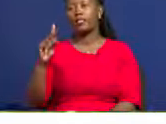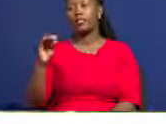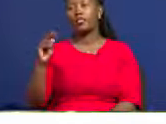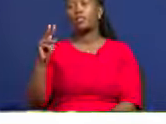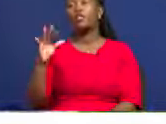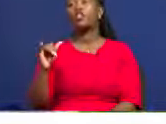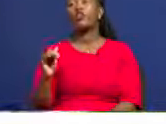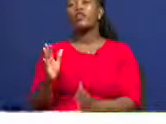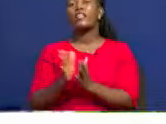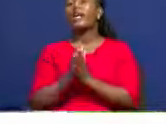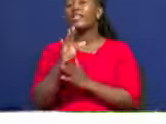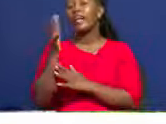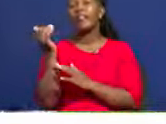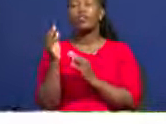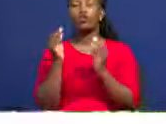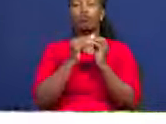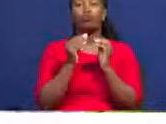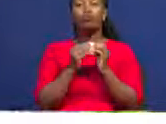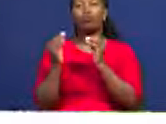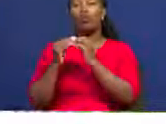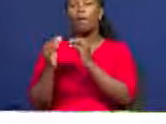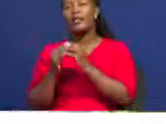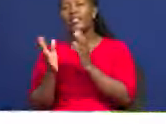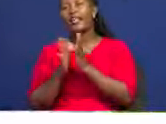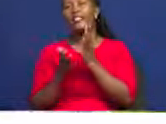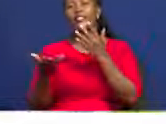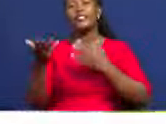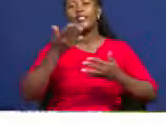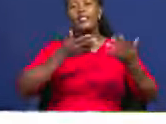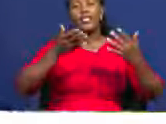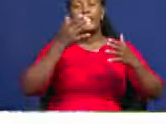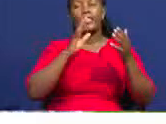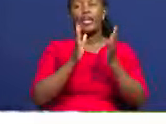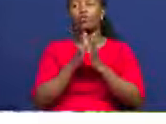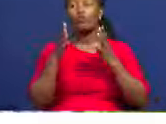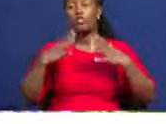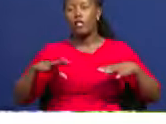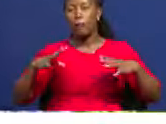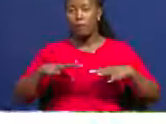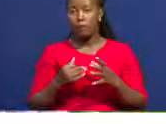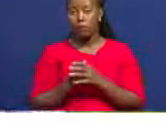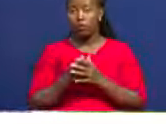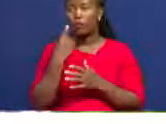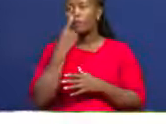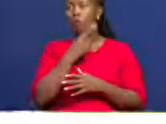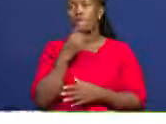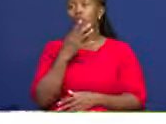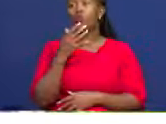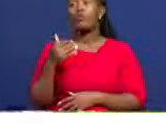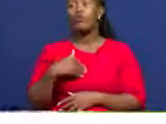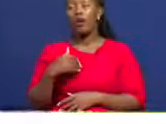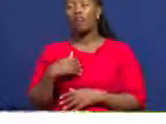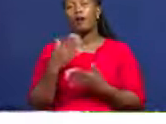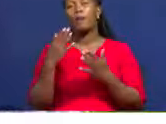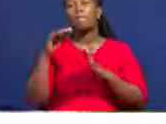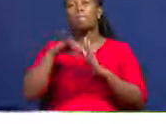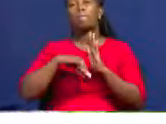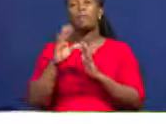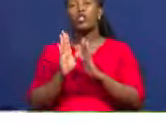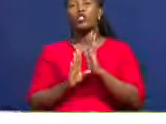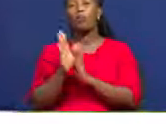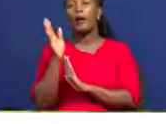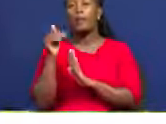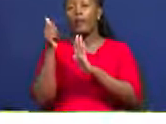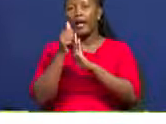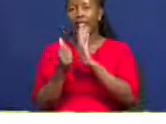Changamwe to meet these people. These are the people, the bottom-up agenda,